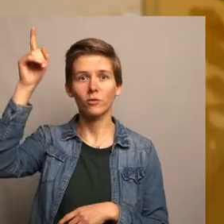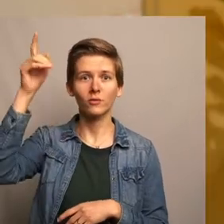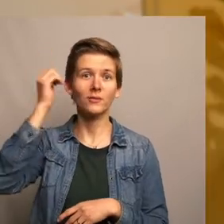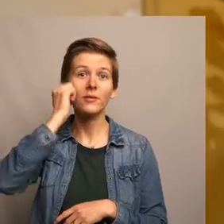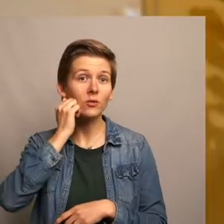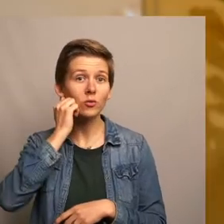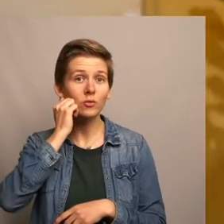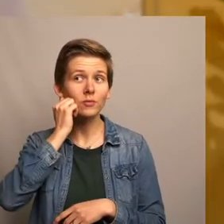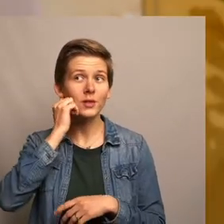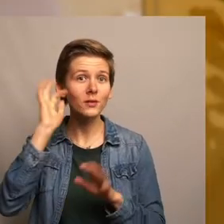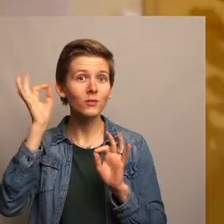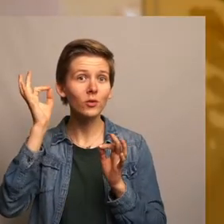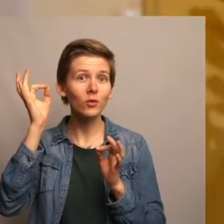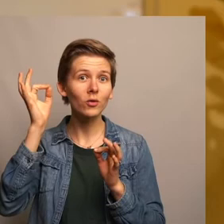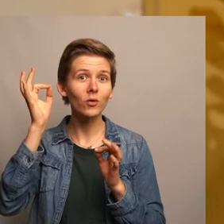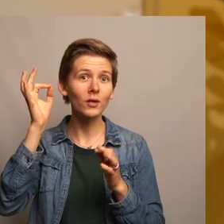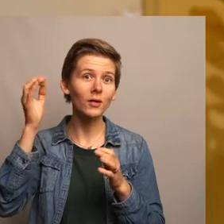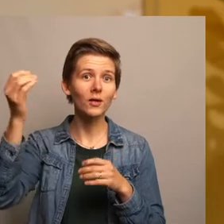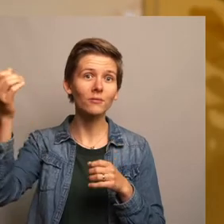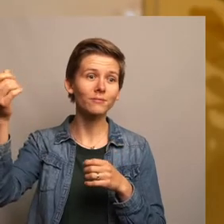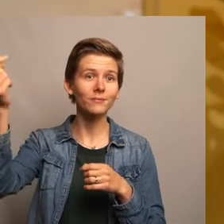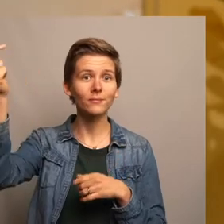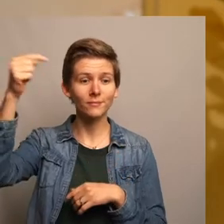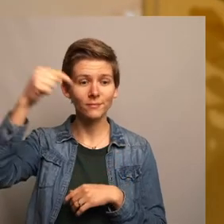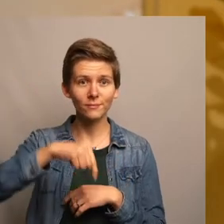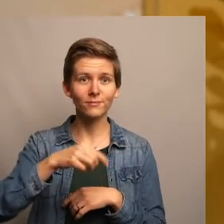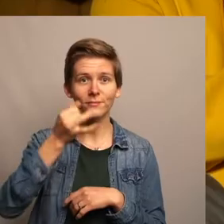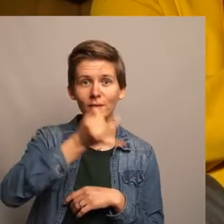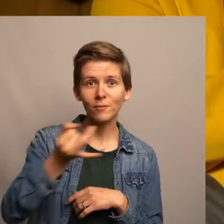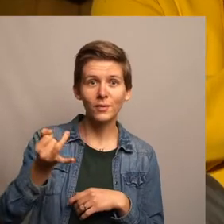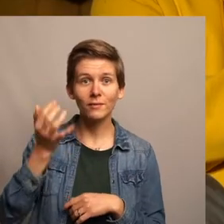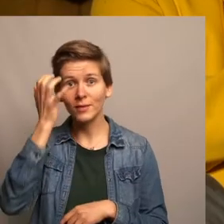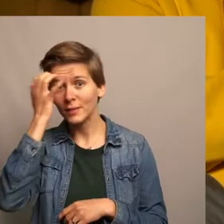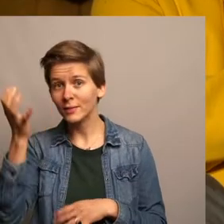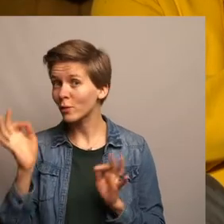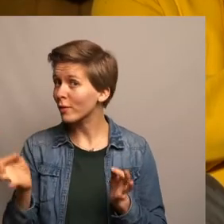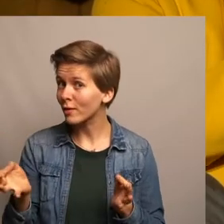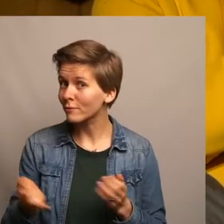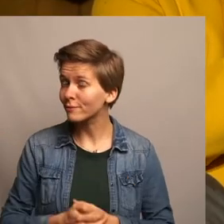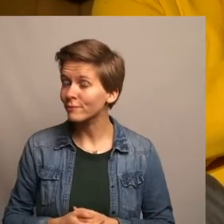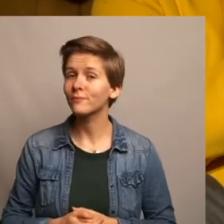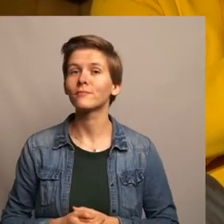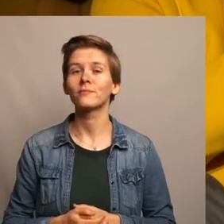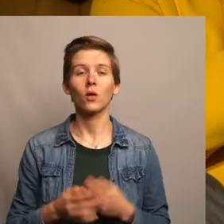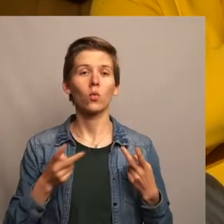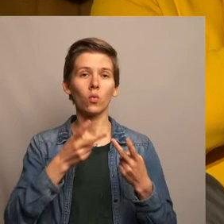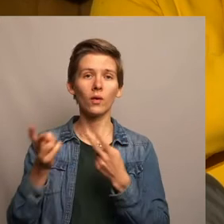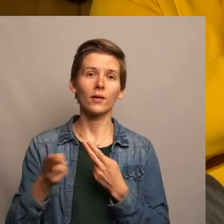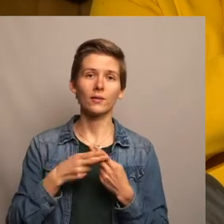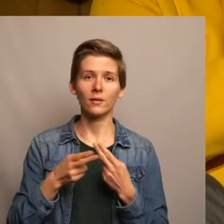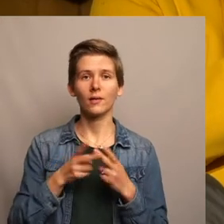like, how do you get to Tampere or to Helsinki? And also like the general doctors in the